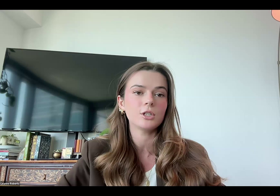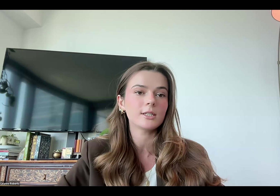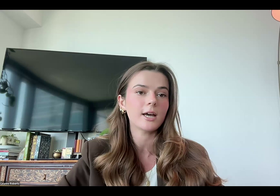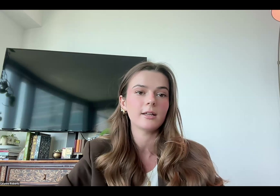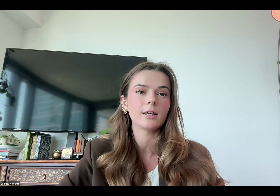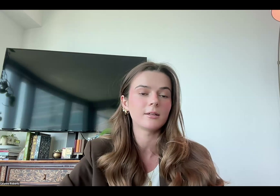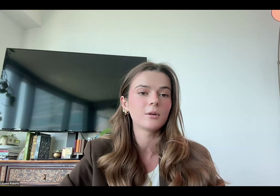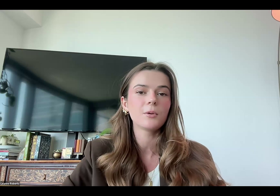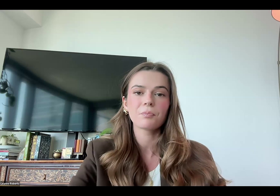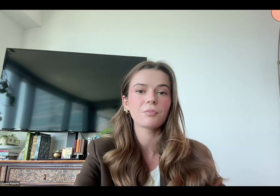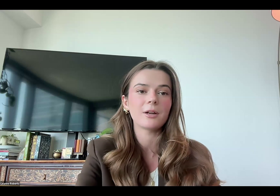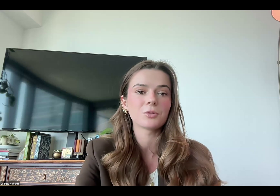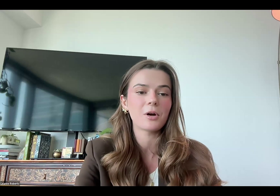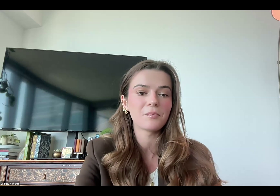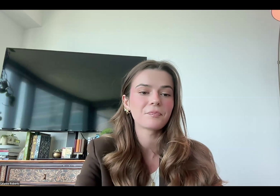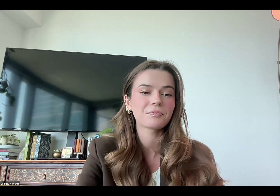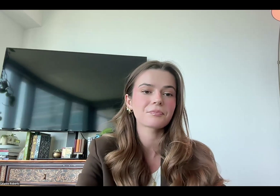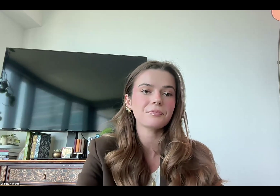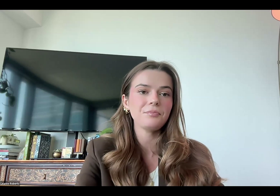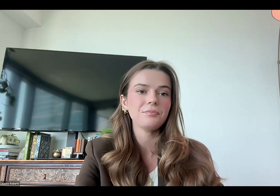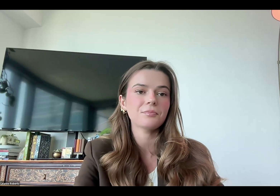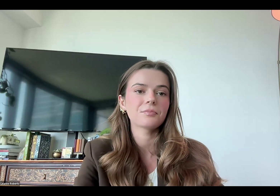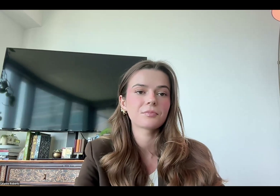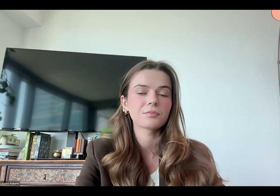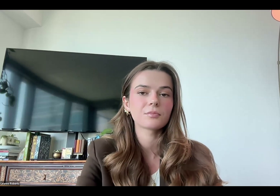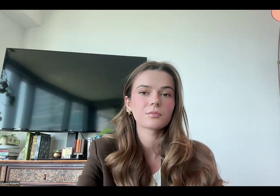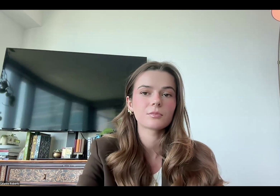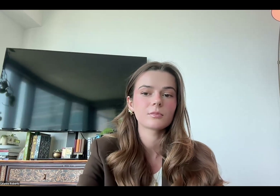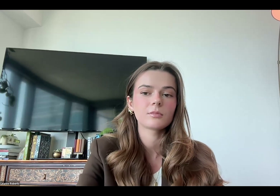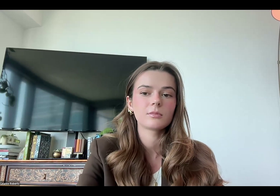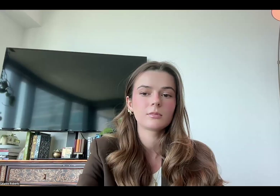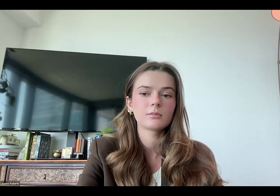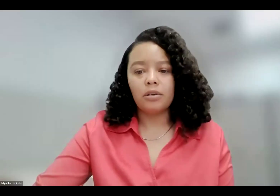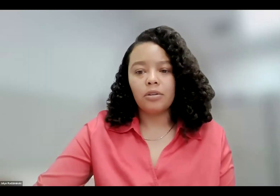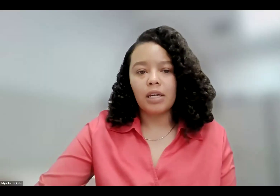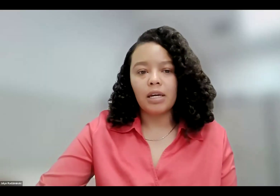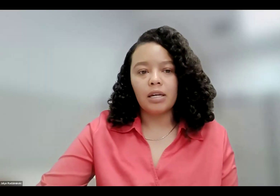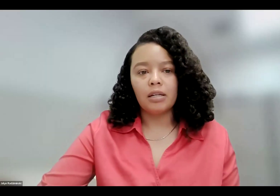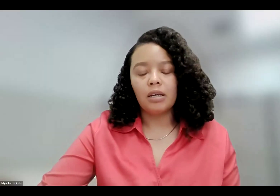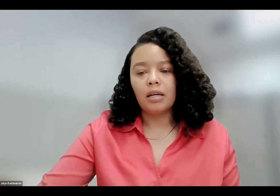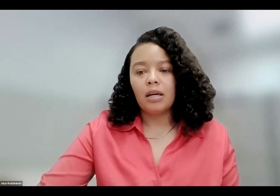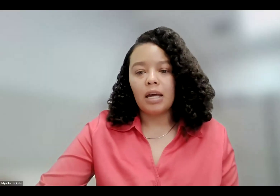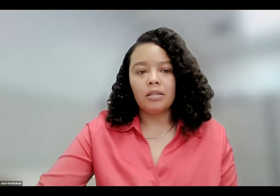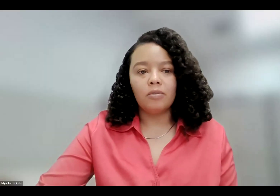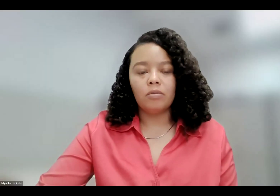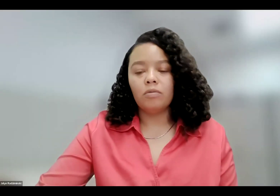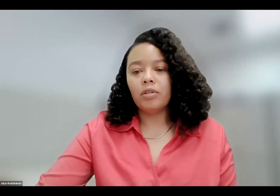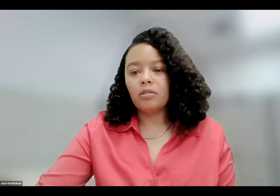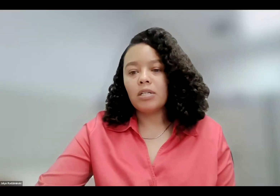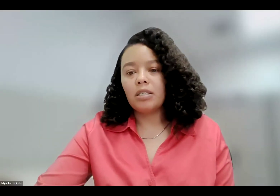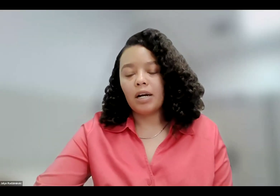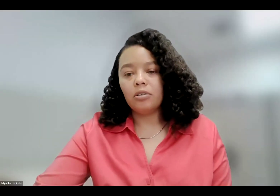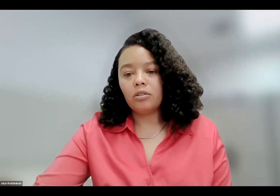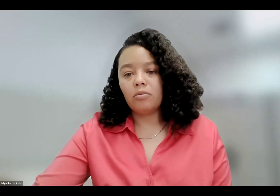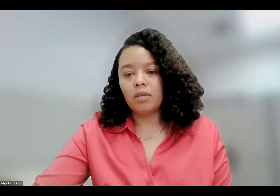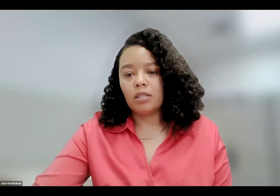everything that she said, and then that as well. Thank you, Leanne. And for this